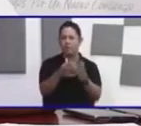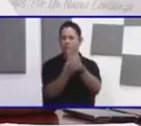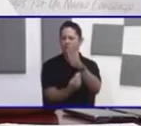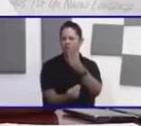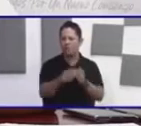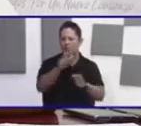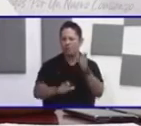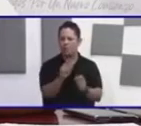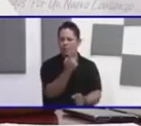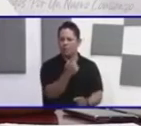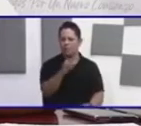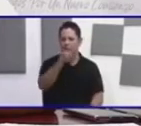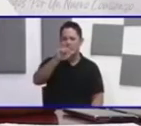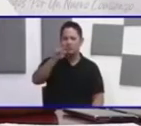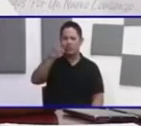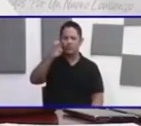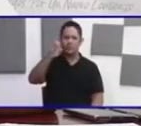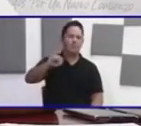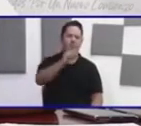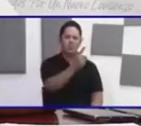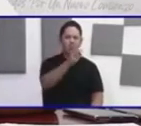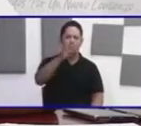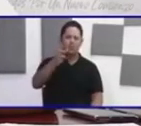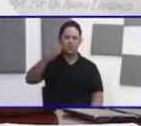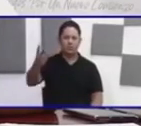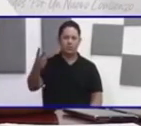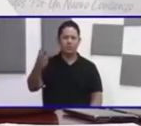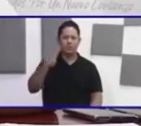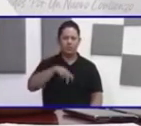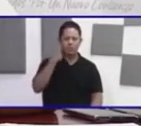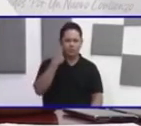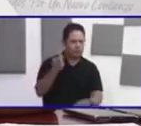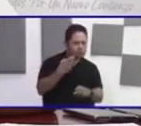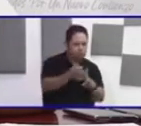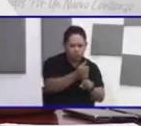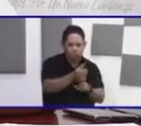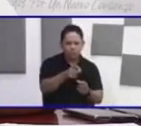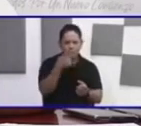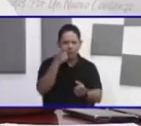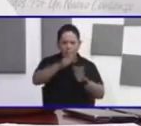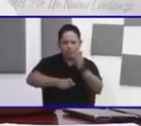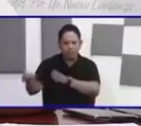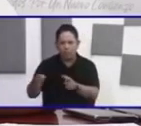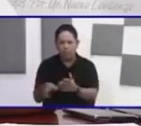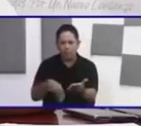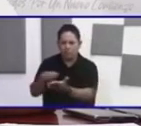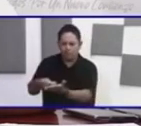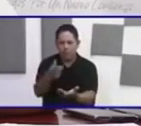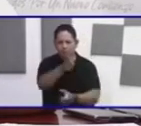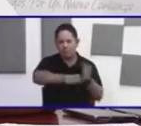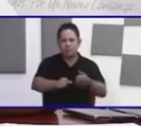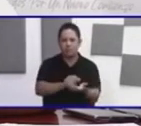the regalías assume, with that resources, we can assume the payment of the service, the